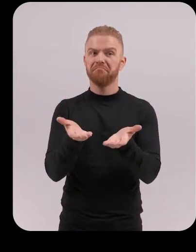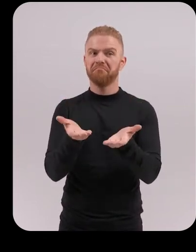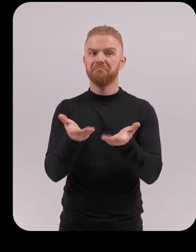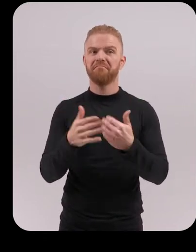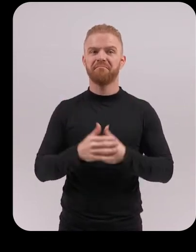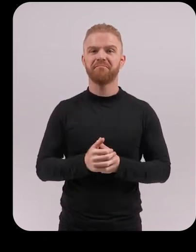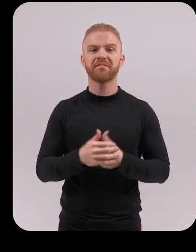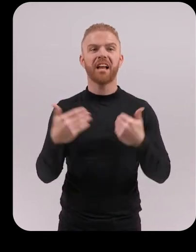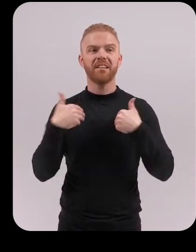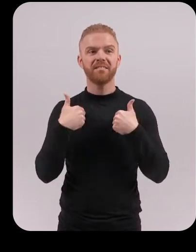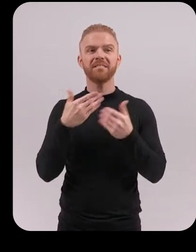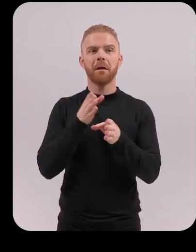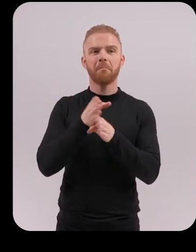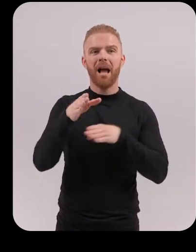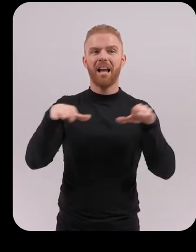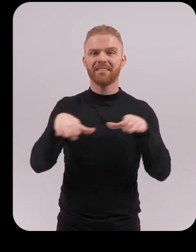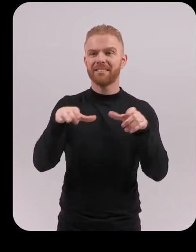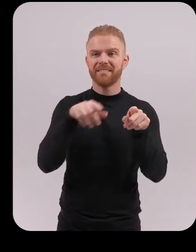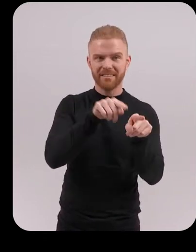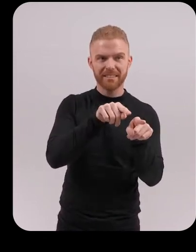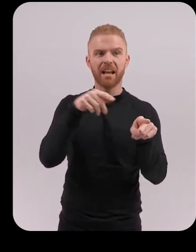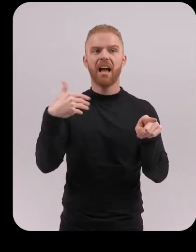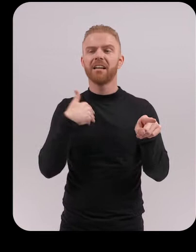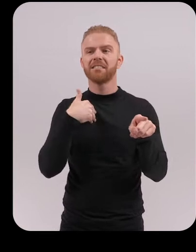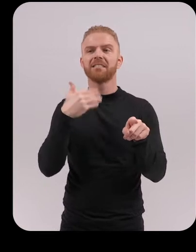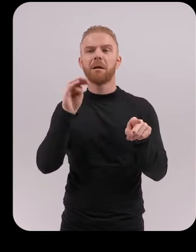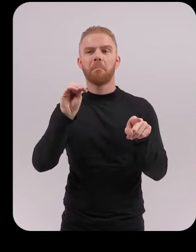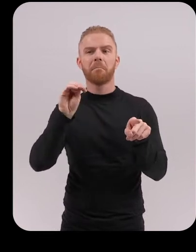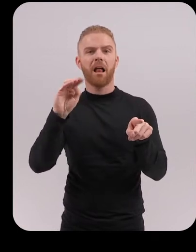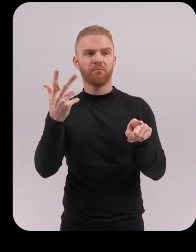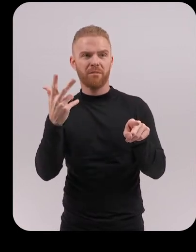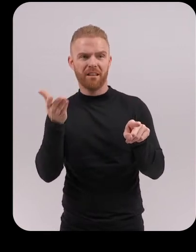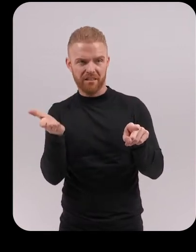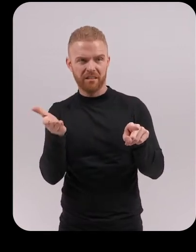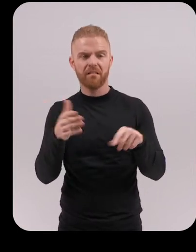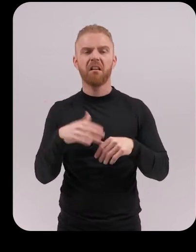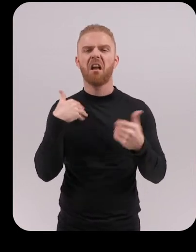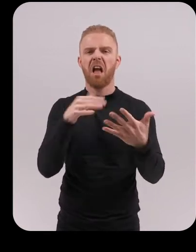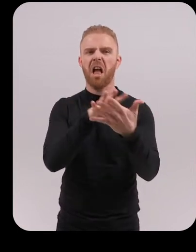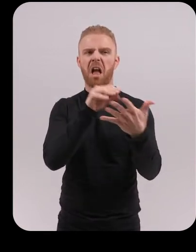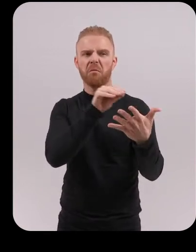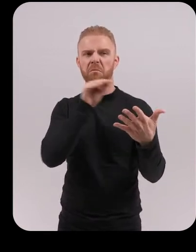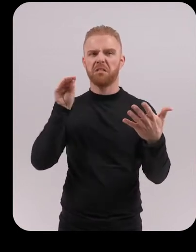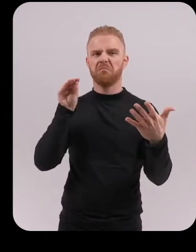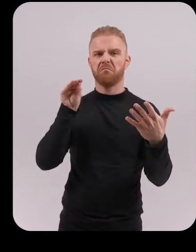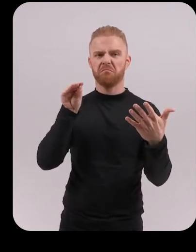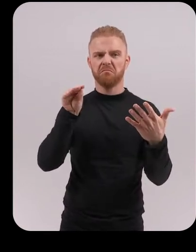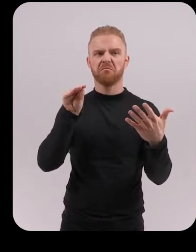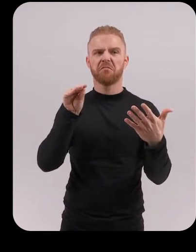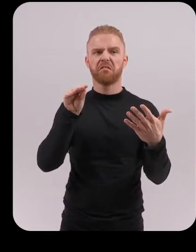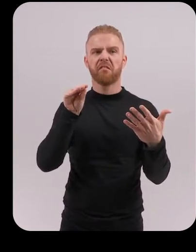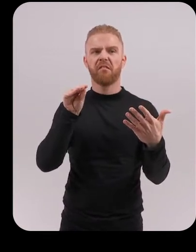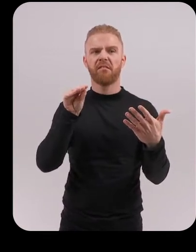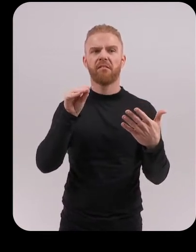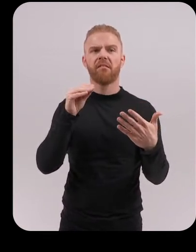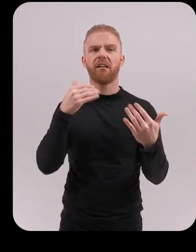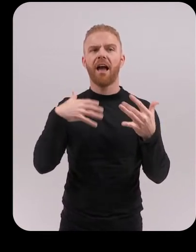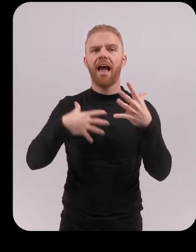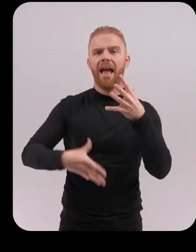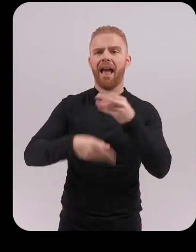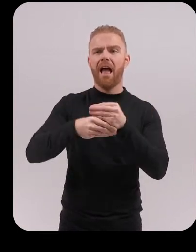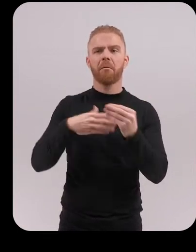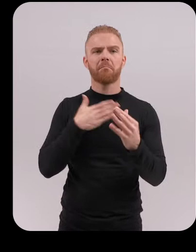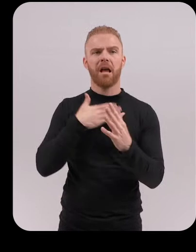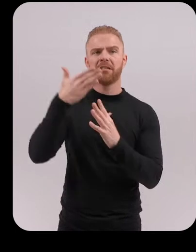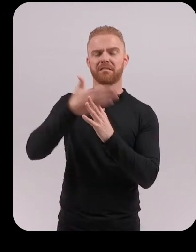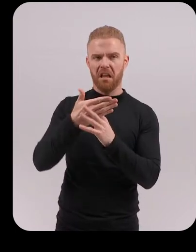main activity here. It's using Material 3. All right, so let me just copy that to my clipboard. Let me add to my file.